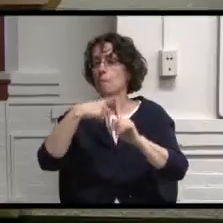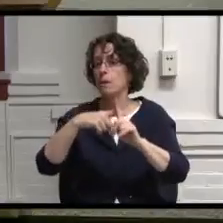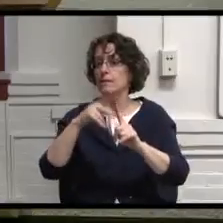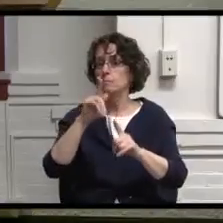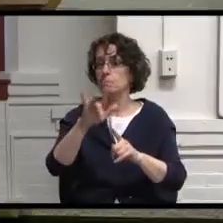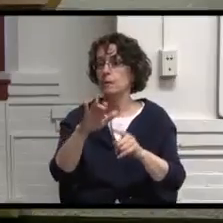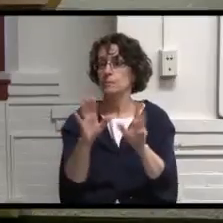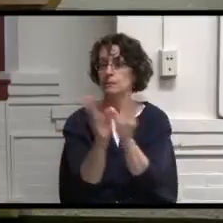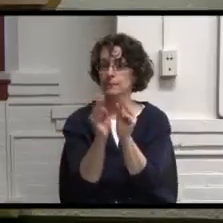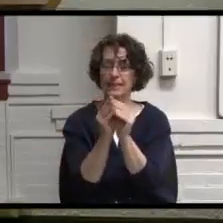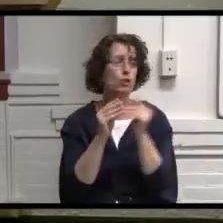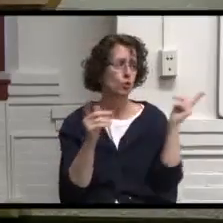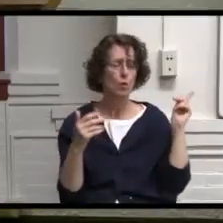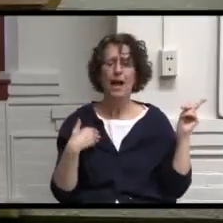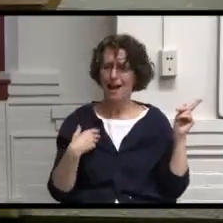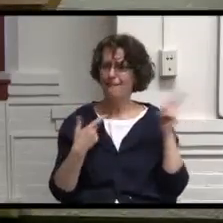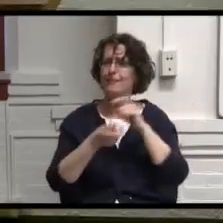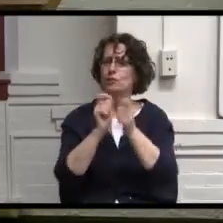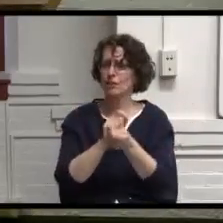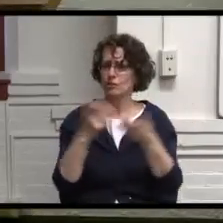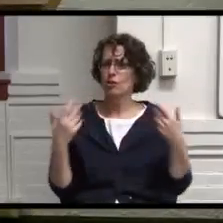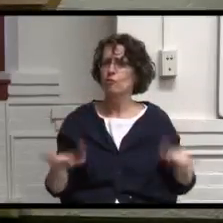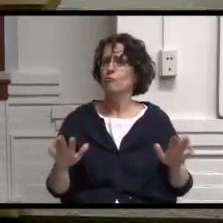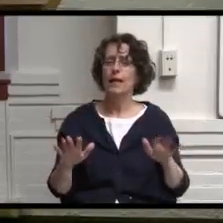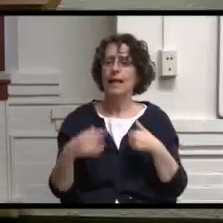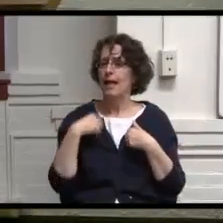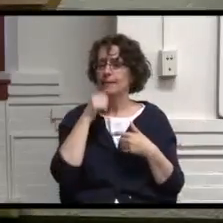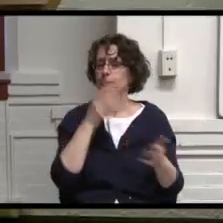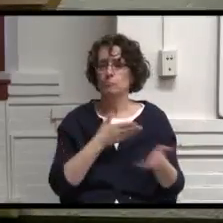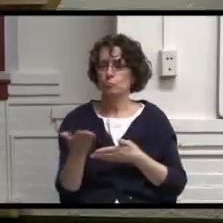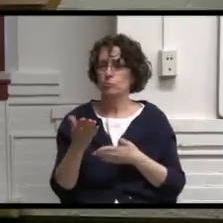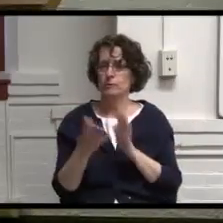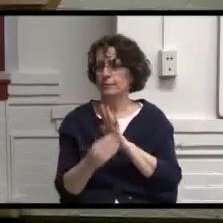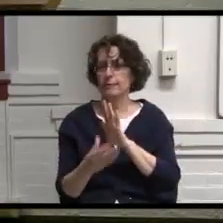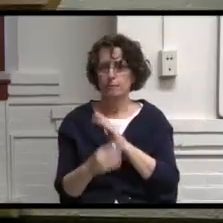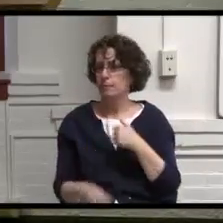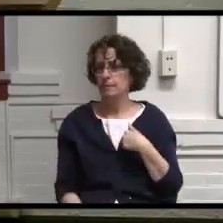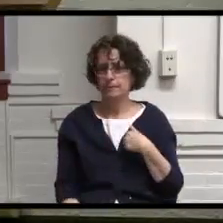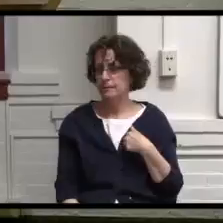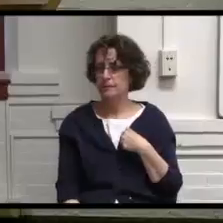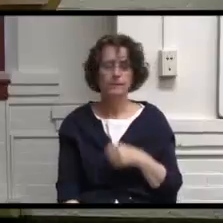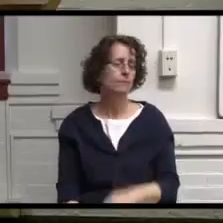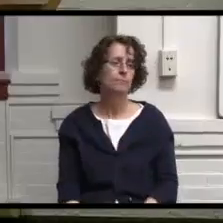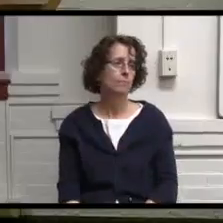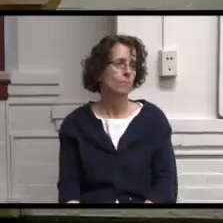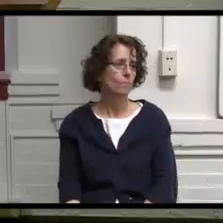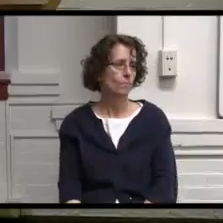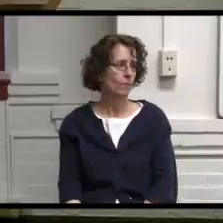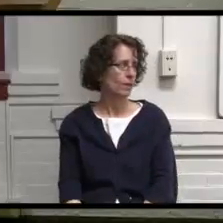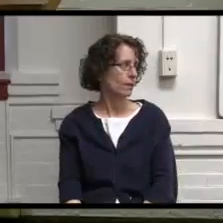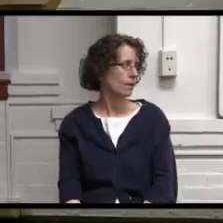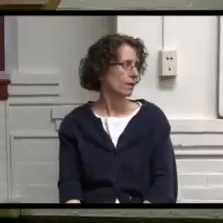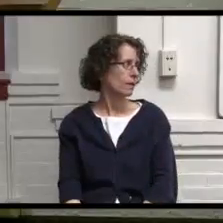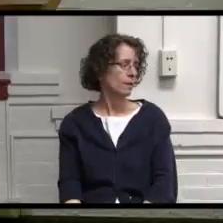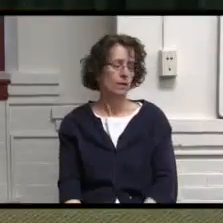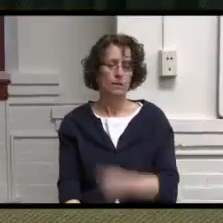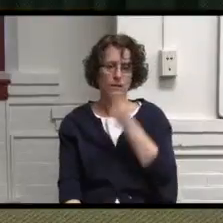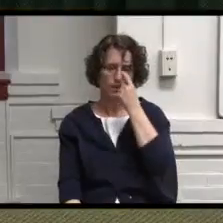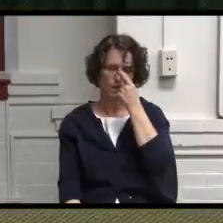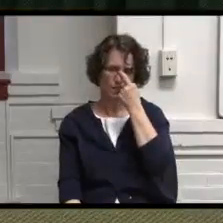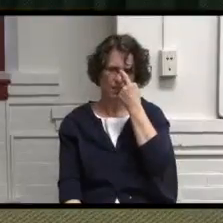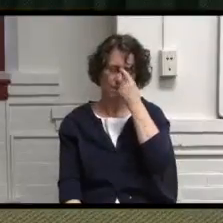have them in front of you, like We I said. do. I didn't know We enough to do. bring a copy. We do. And just